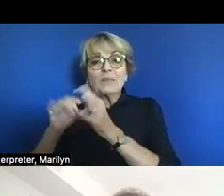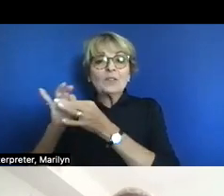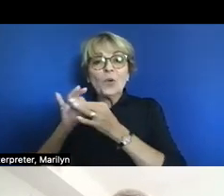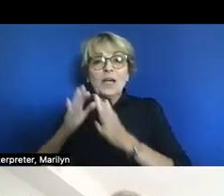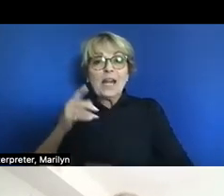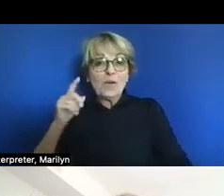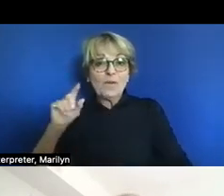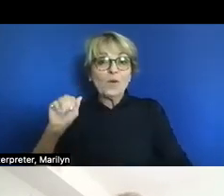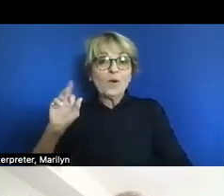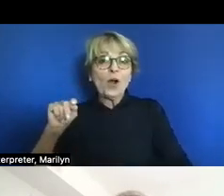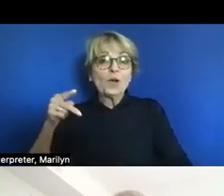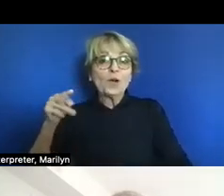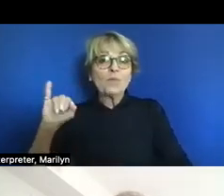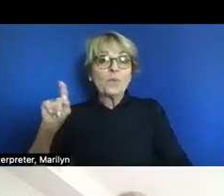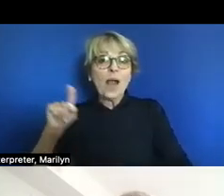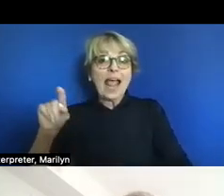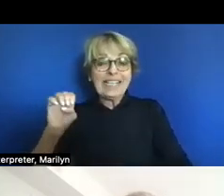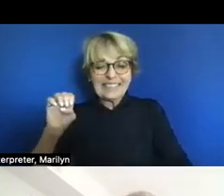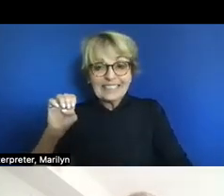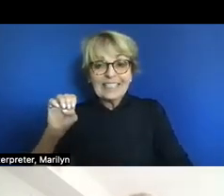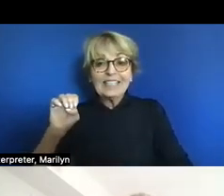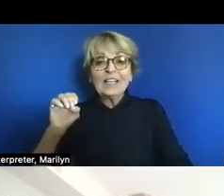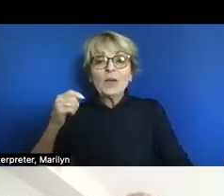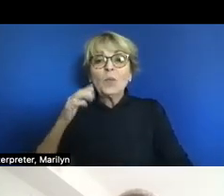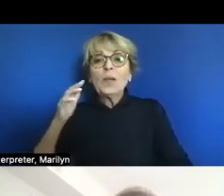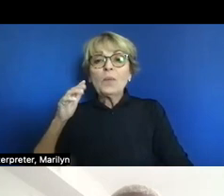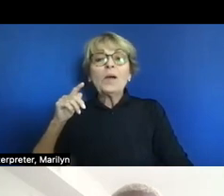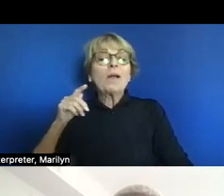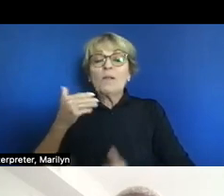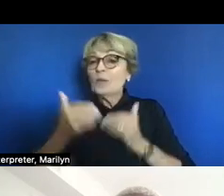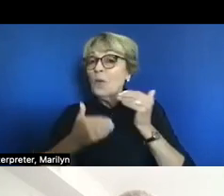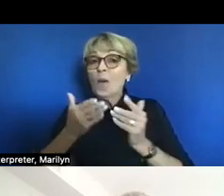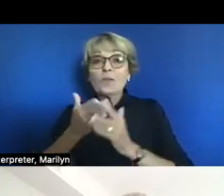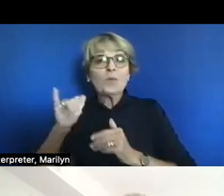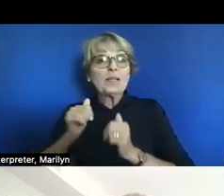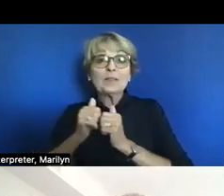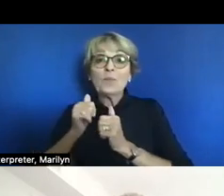So we will be walking through this with all of y'all. Very